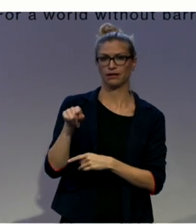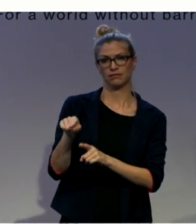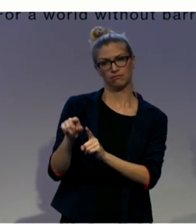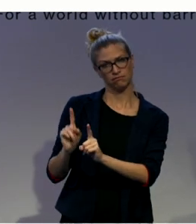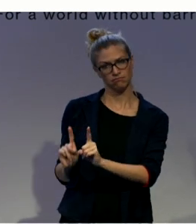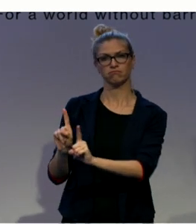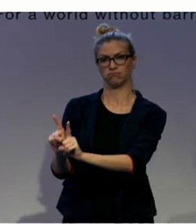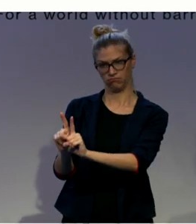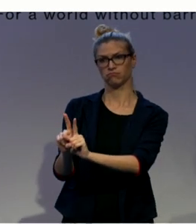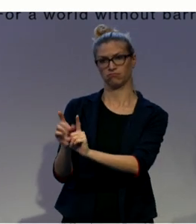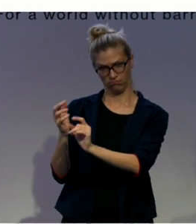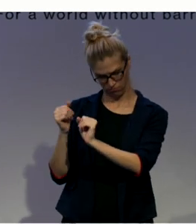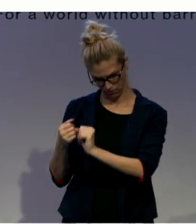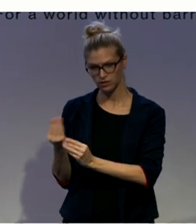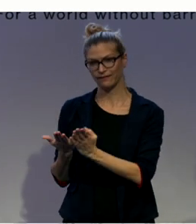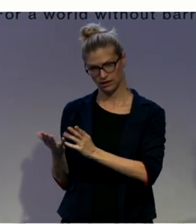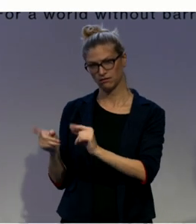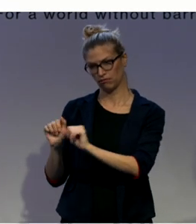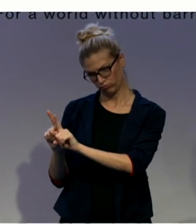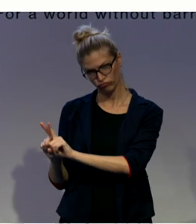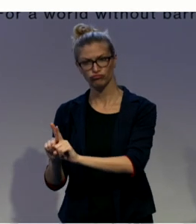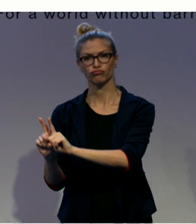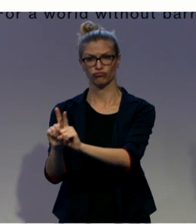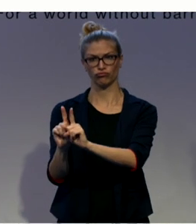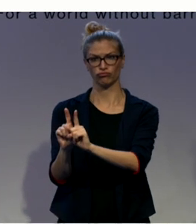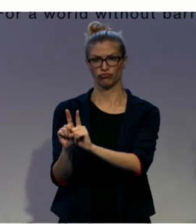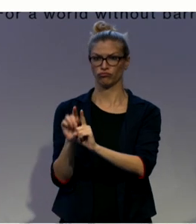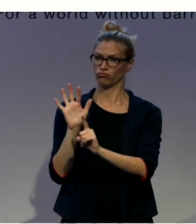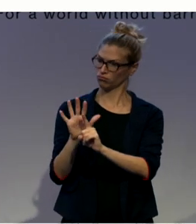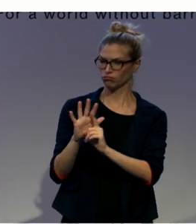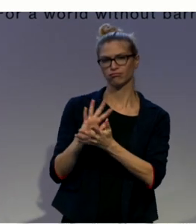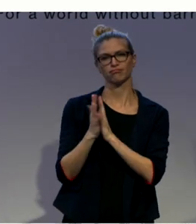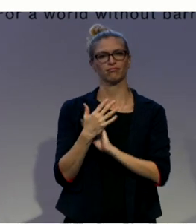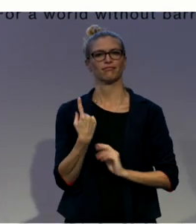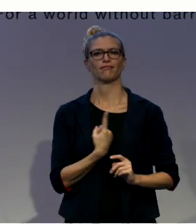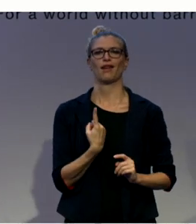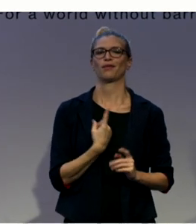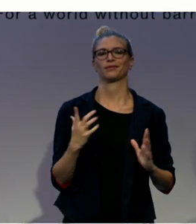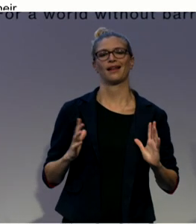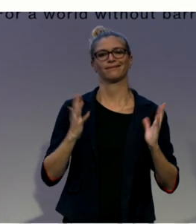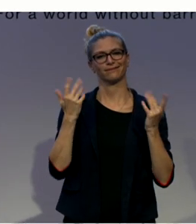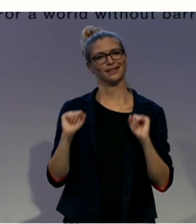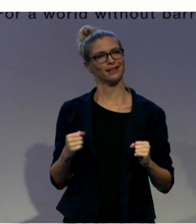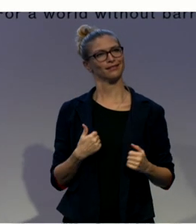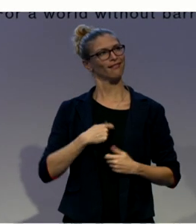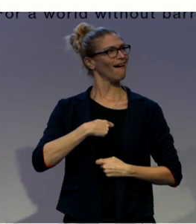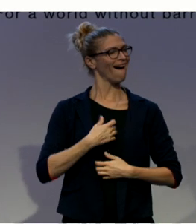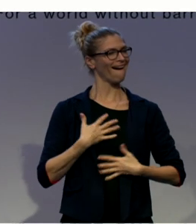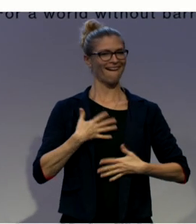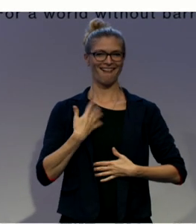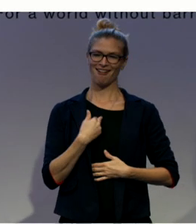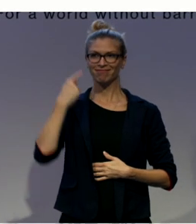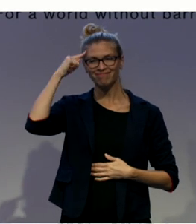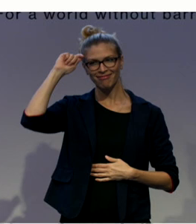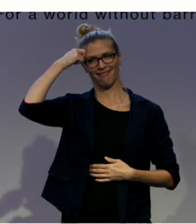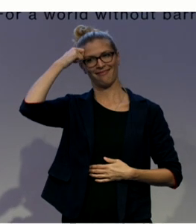service system and change their mindset. Local decision makers have worked to support